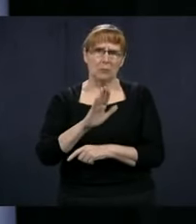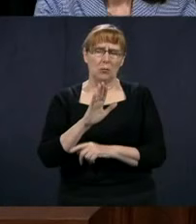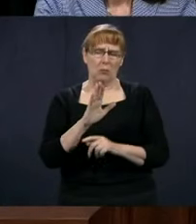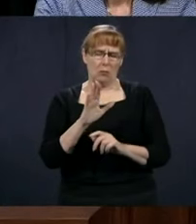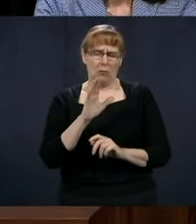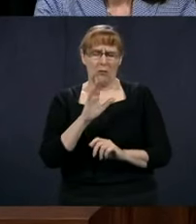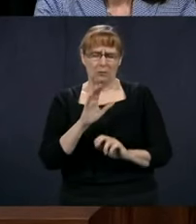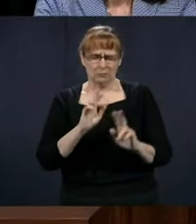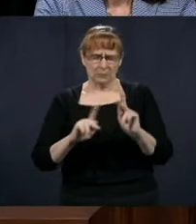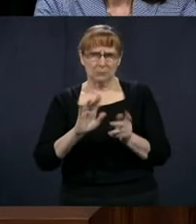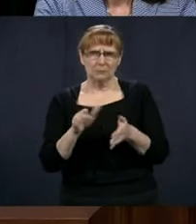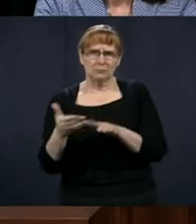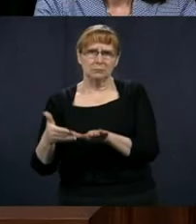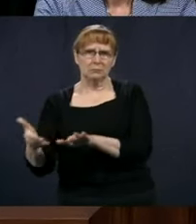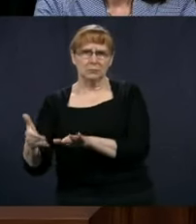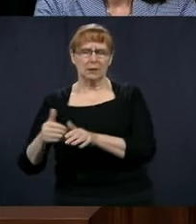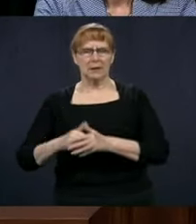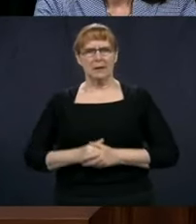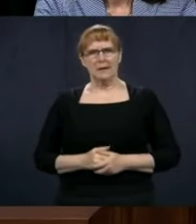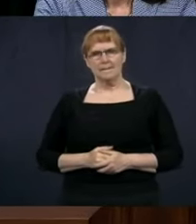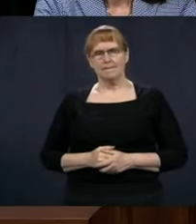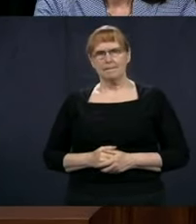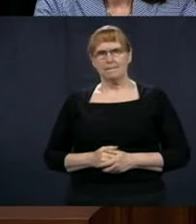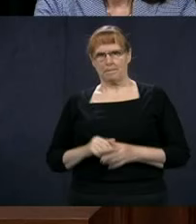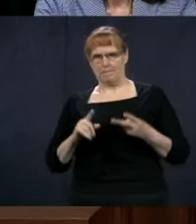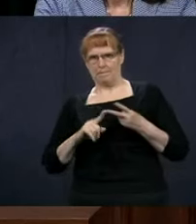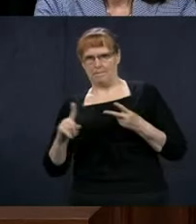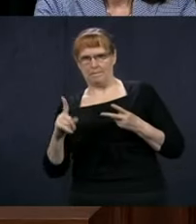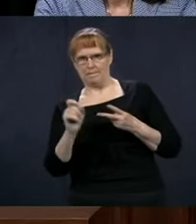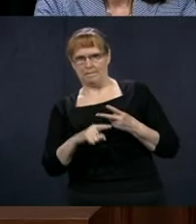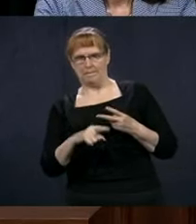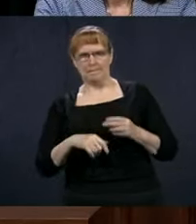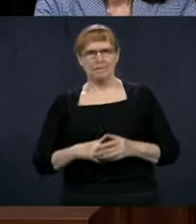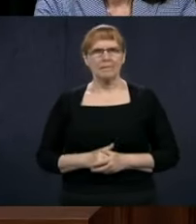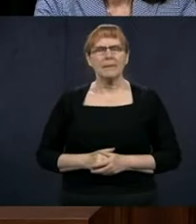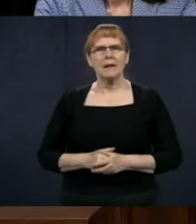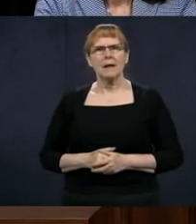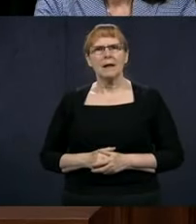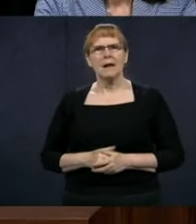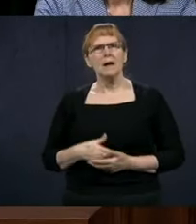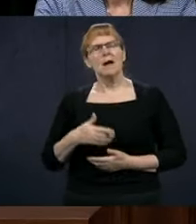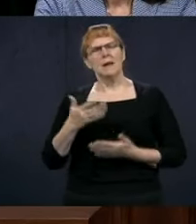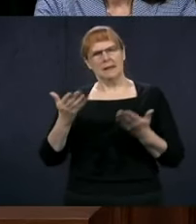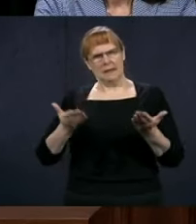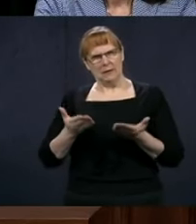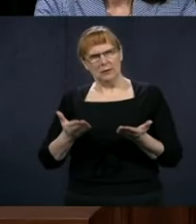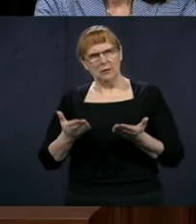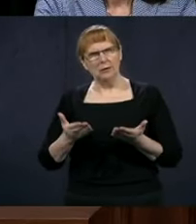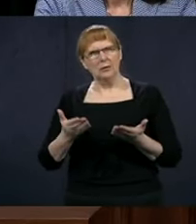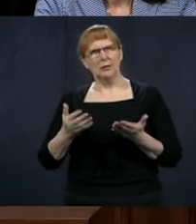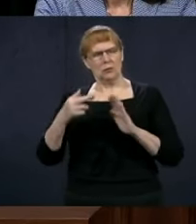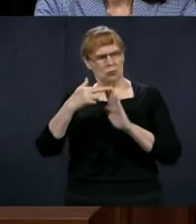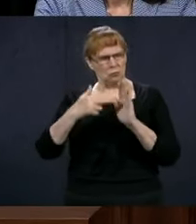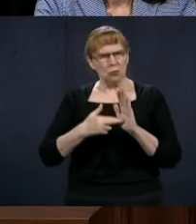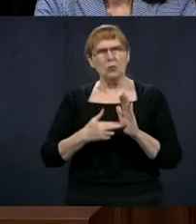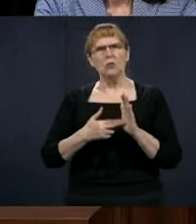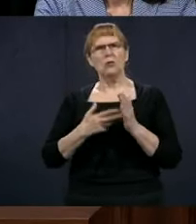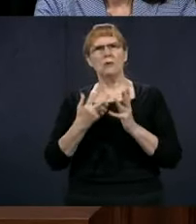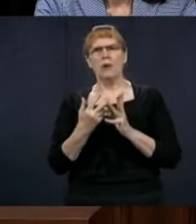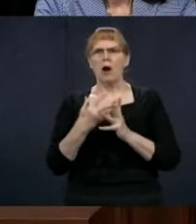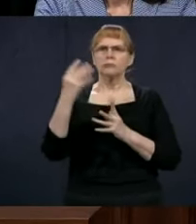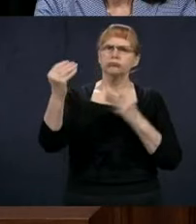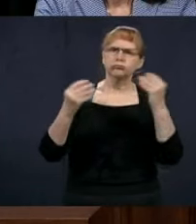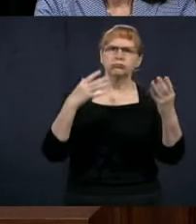plan for the confinement seems very piecemeal, unlike other provinces that have clearly spelled out